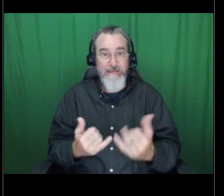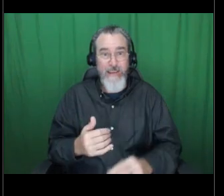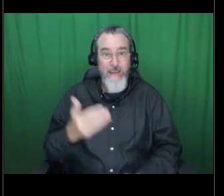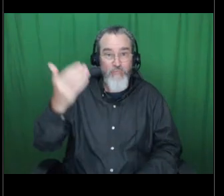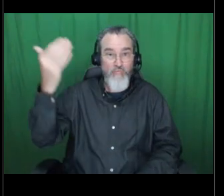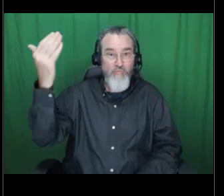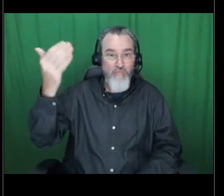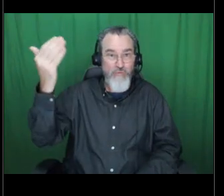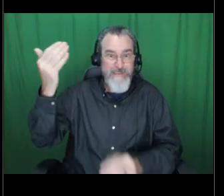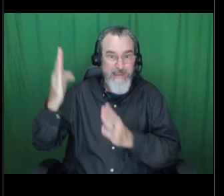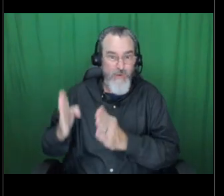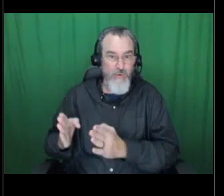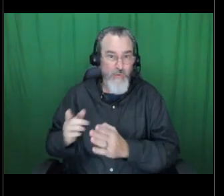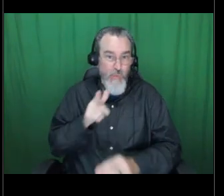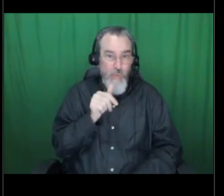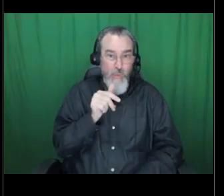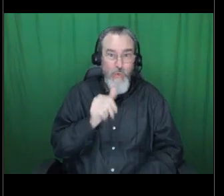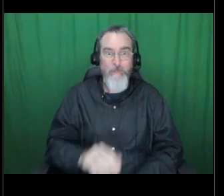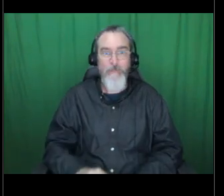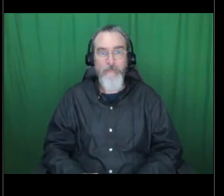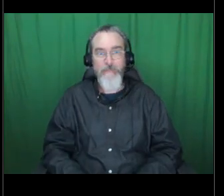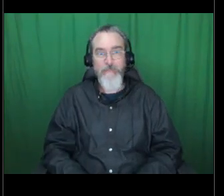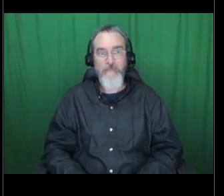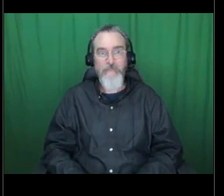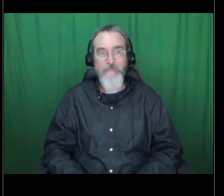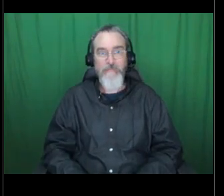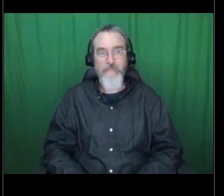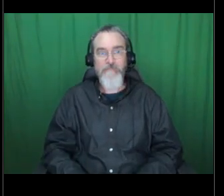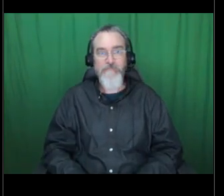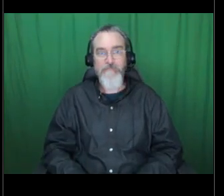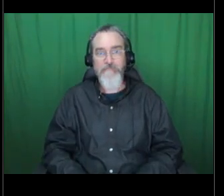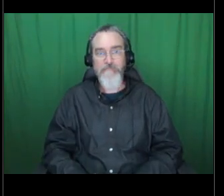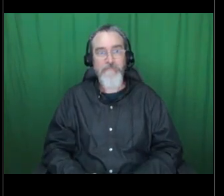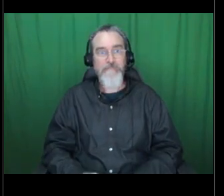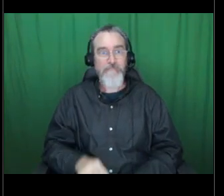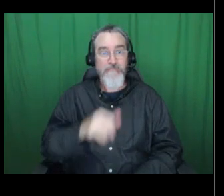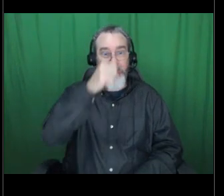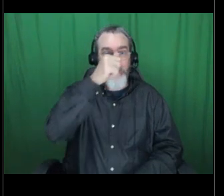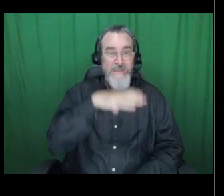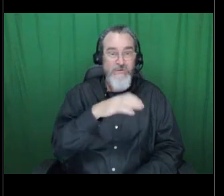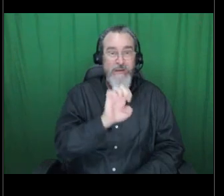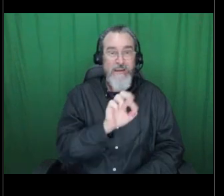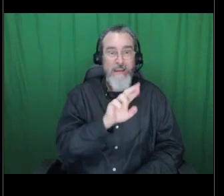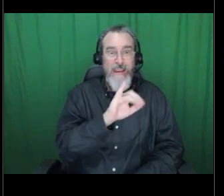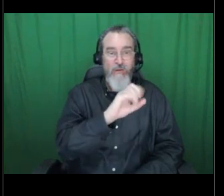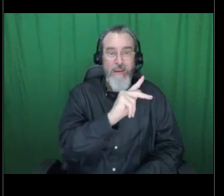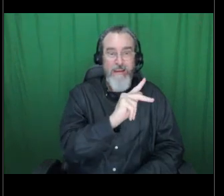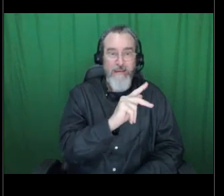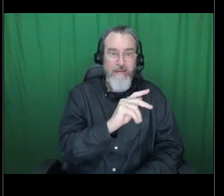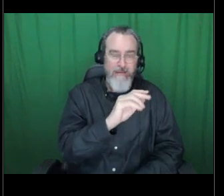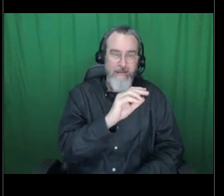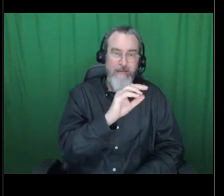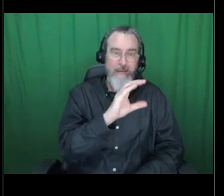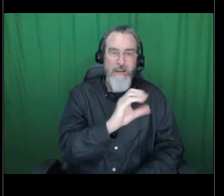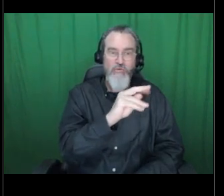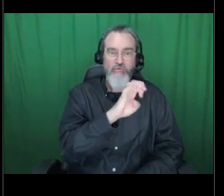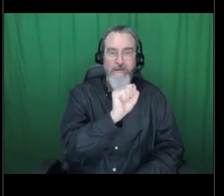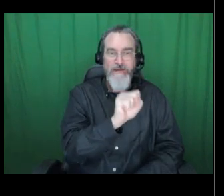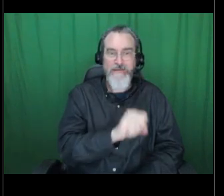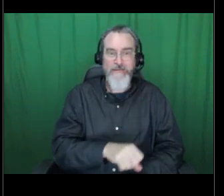Today's presenters include Mr. Eric Contreras, Mr. Michael Dyson, and I